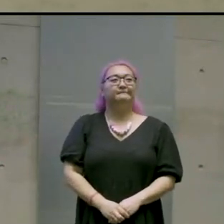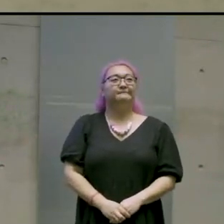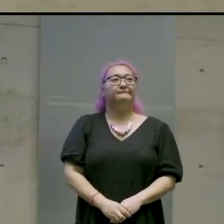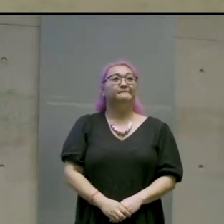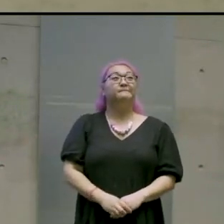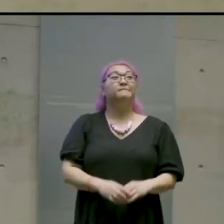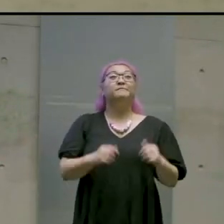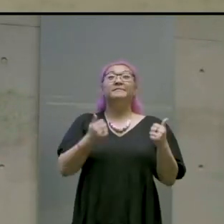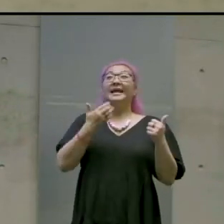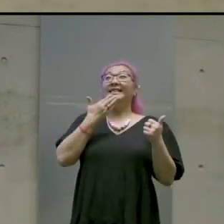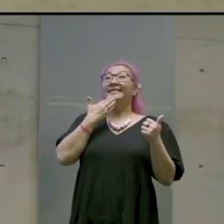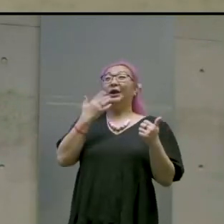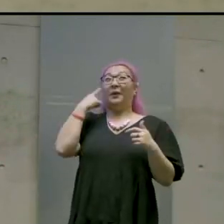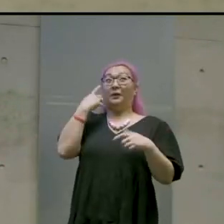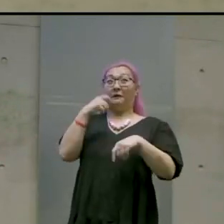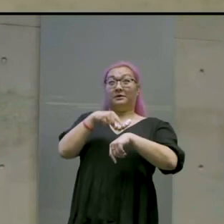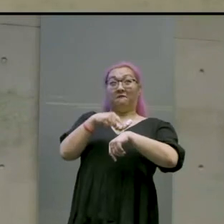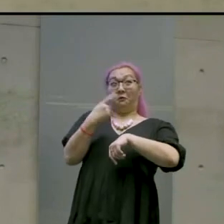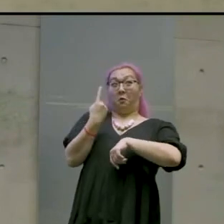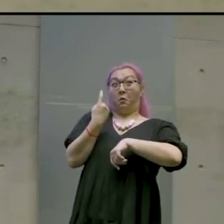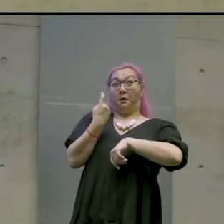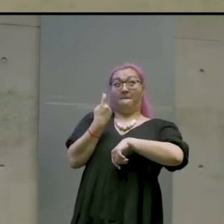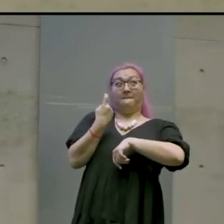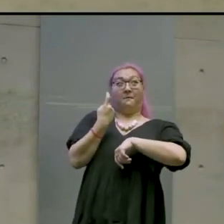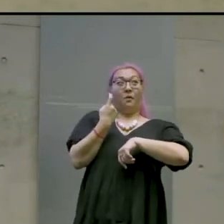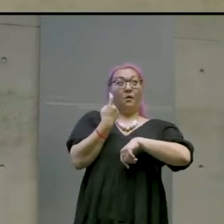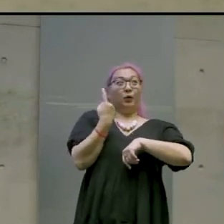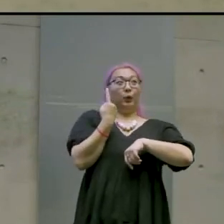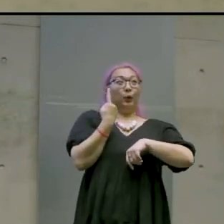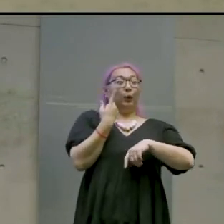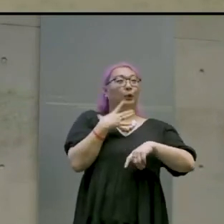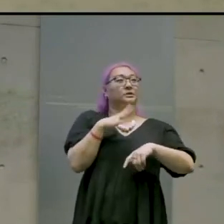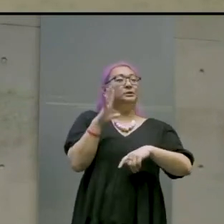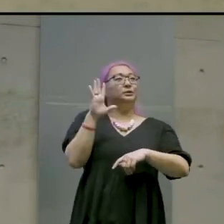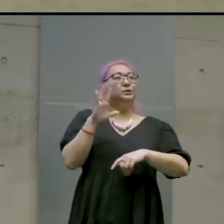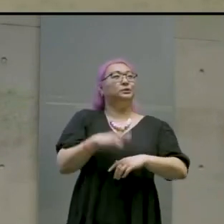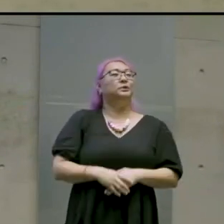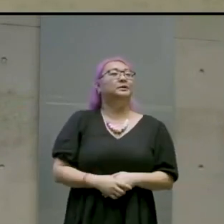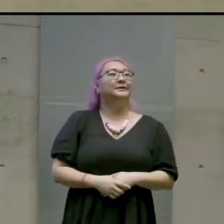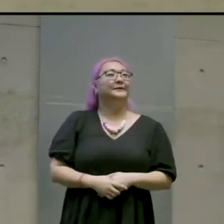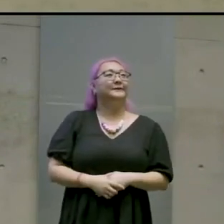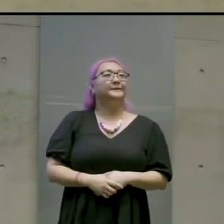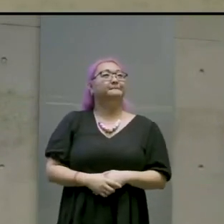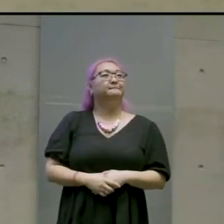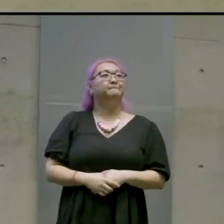Thank you. And we have time maybe for one more if there's someone at the back I've been ignoring. Wonderful.